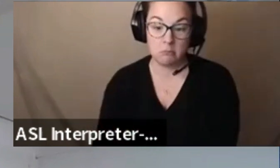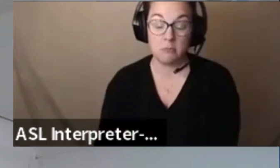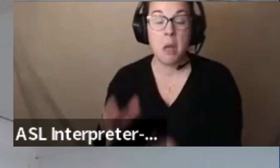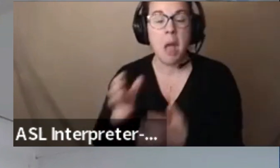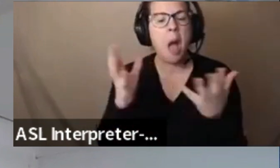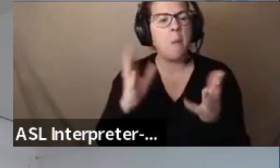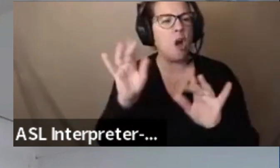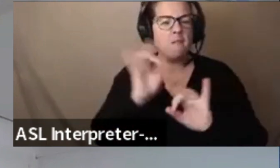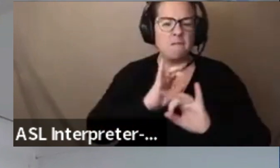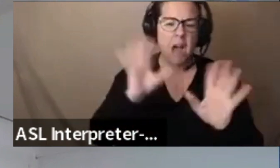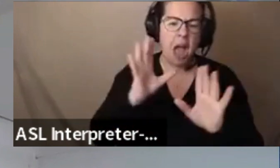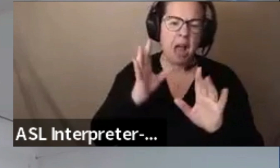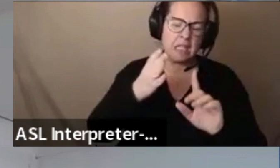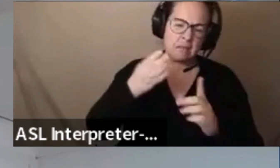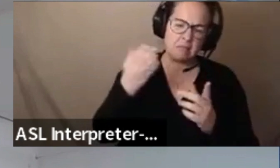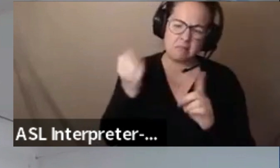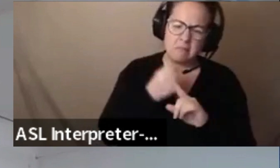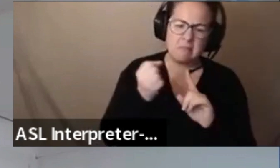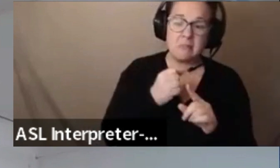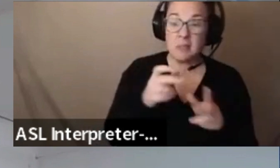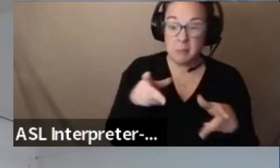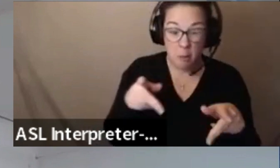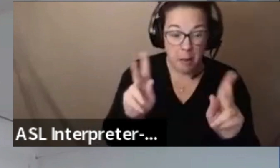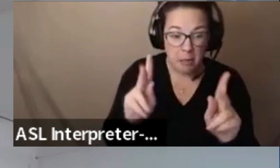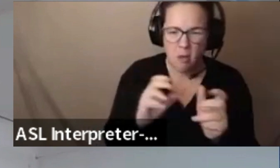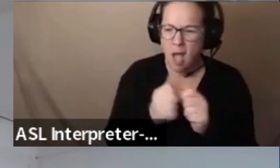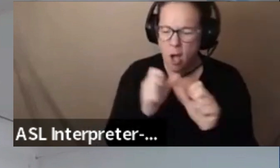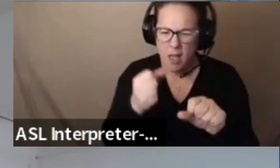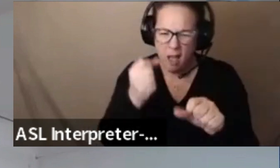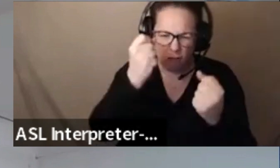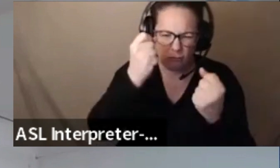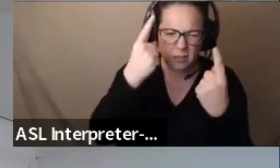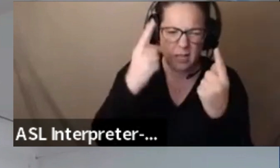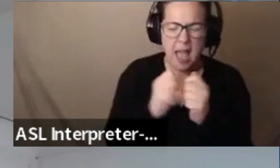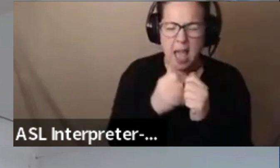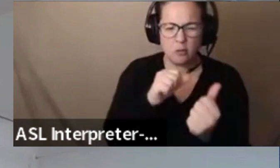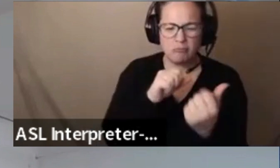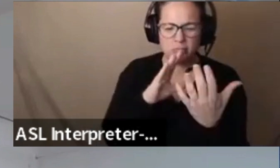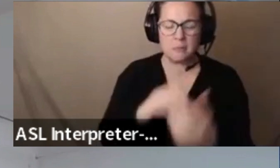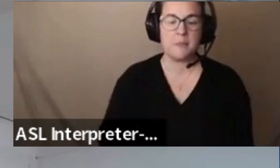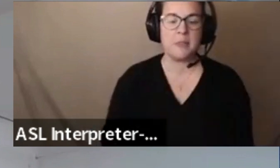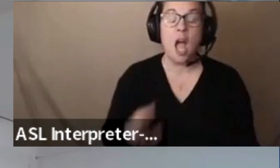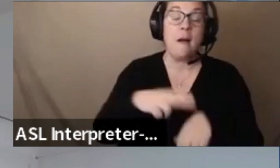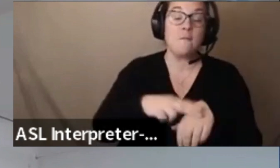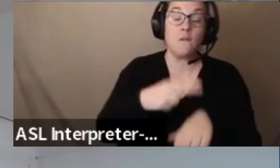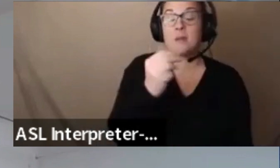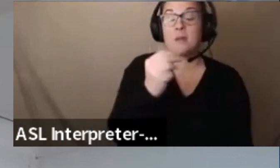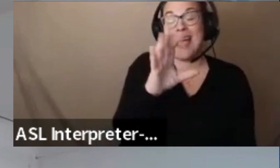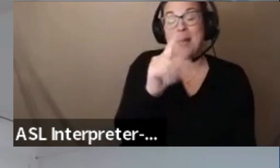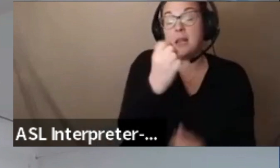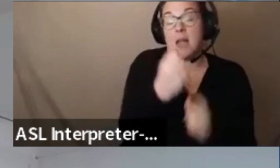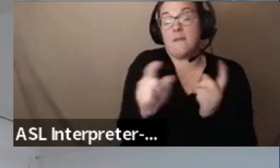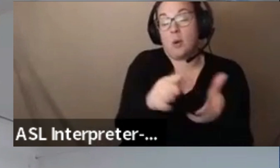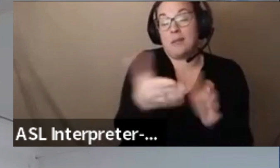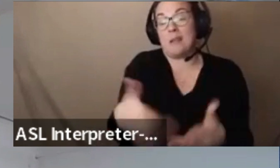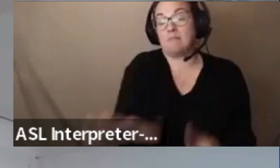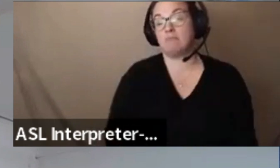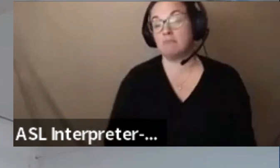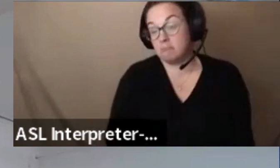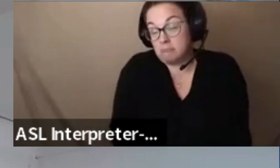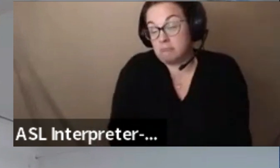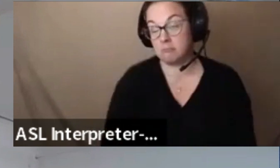permissible, understandable, and how it can be approached. And of course, the whole thing's a disaster, and everybody ends up dead at the end. And on the